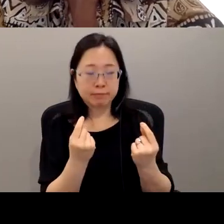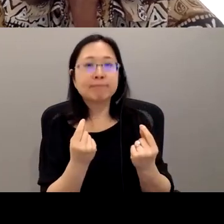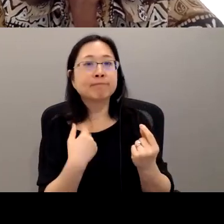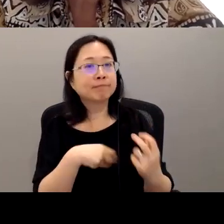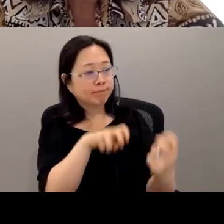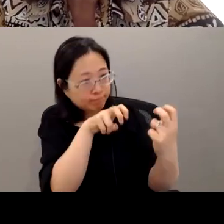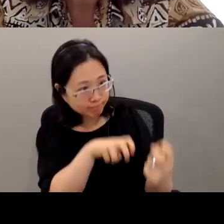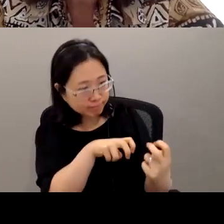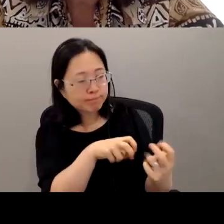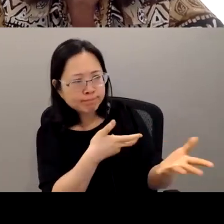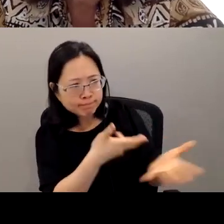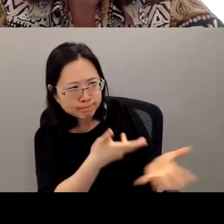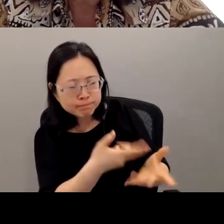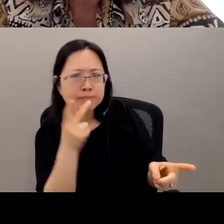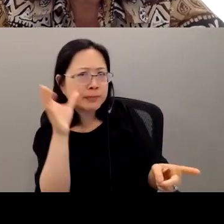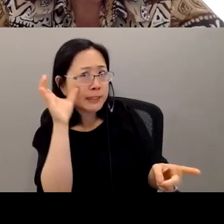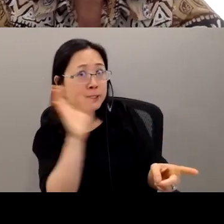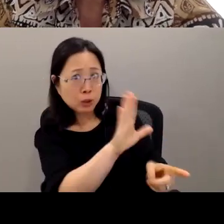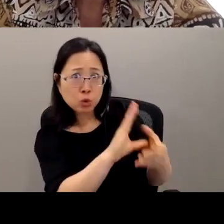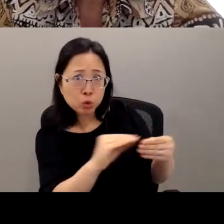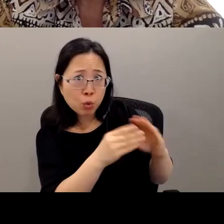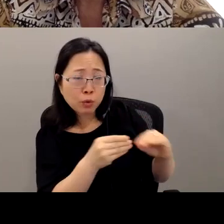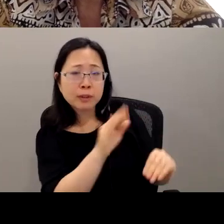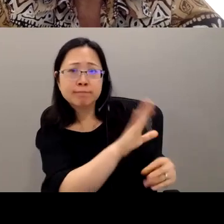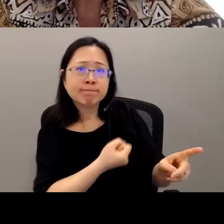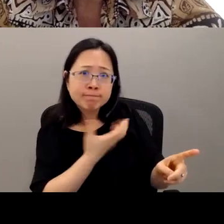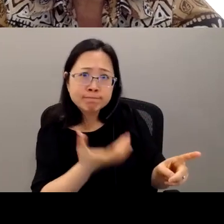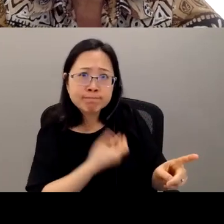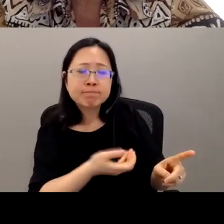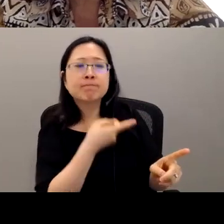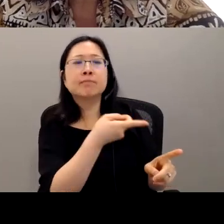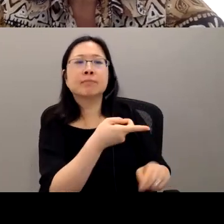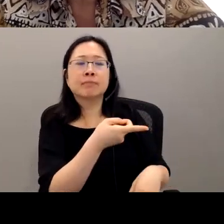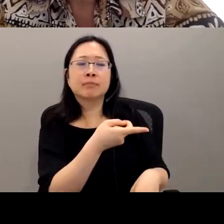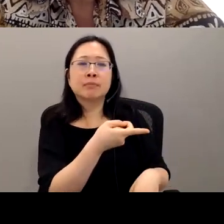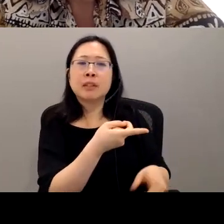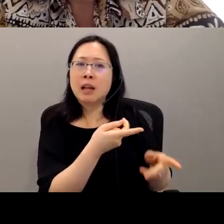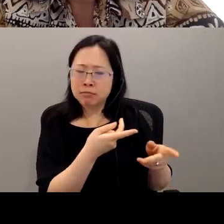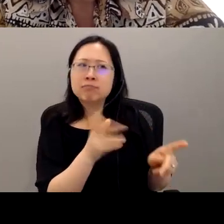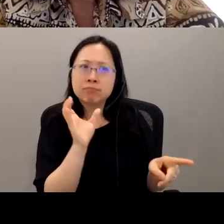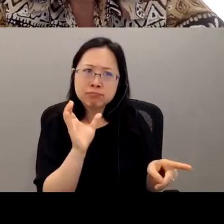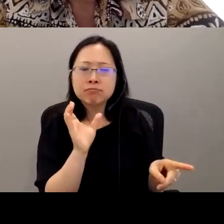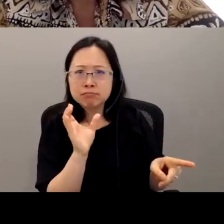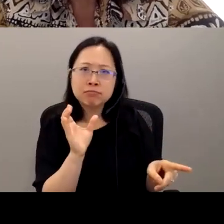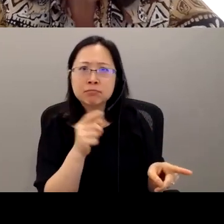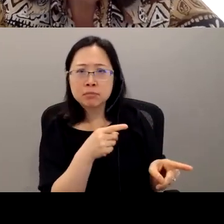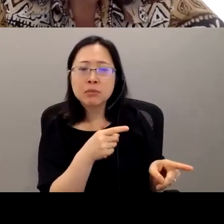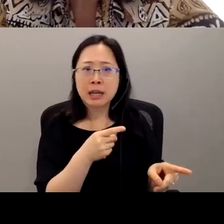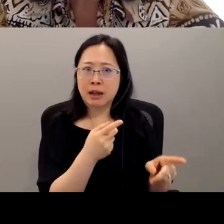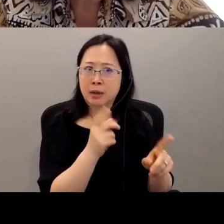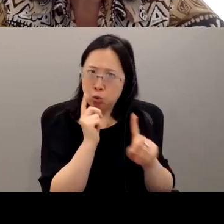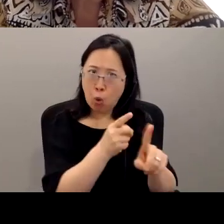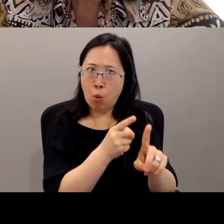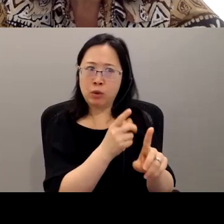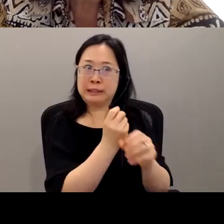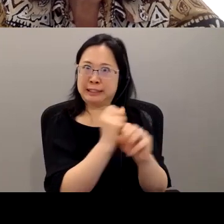their story, acknowledging and making sure that they are safe. So